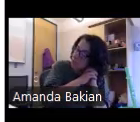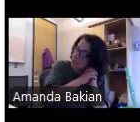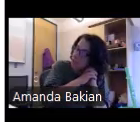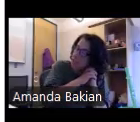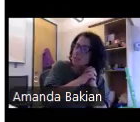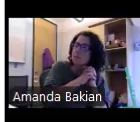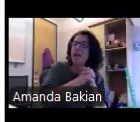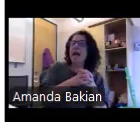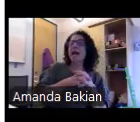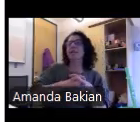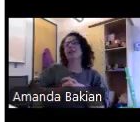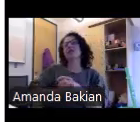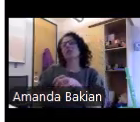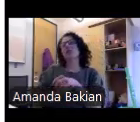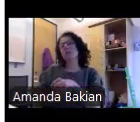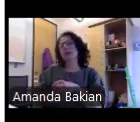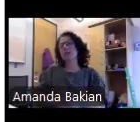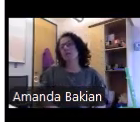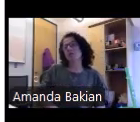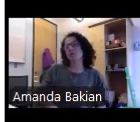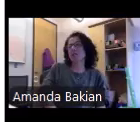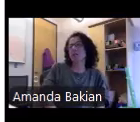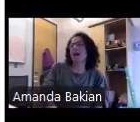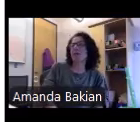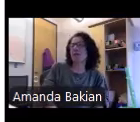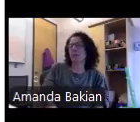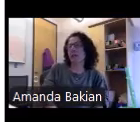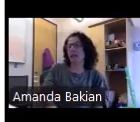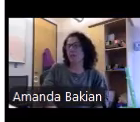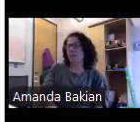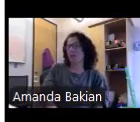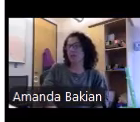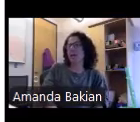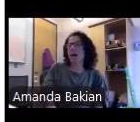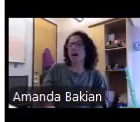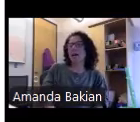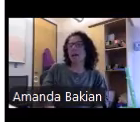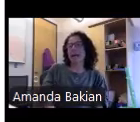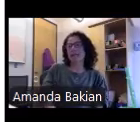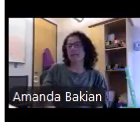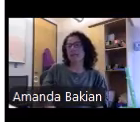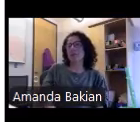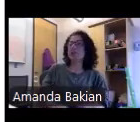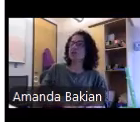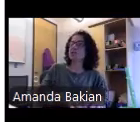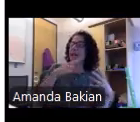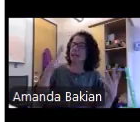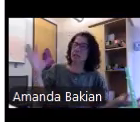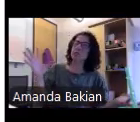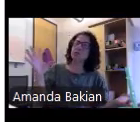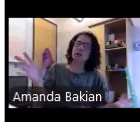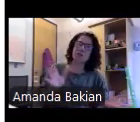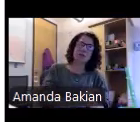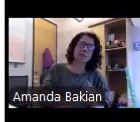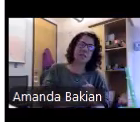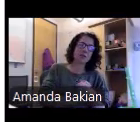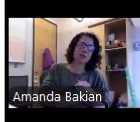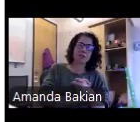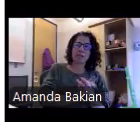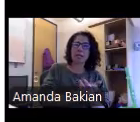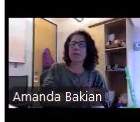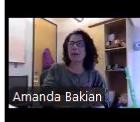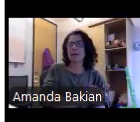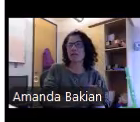difficulties related to autism, and then also the repetitive and restricted pattern of behaviors and activities or interests, and that includes also